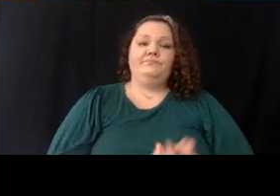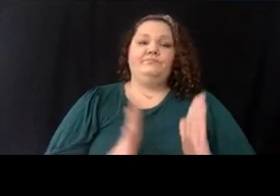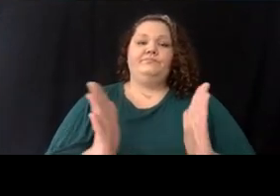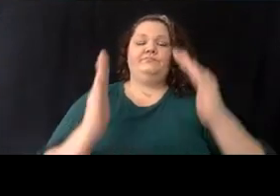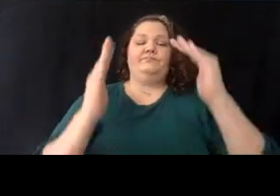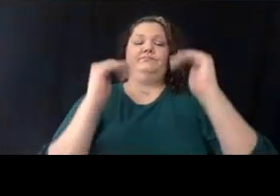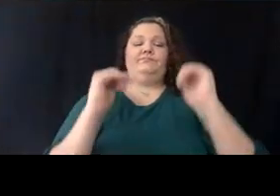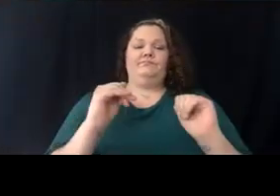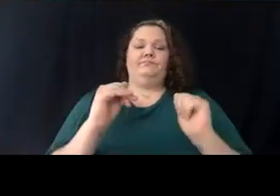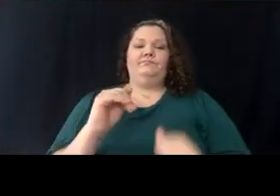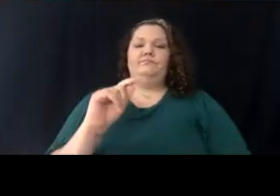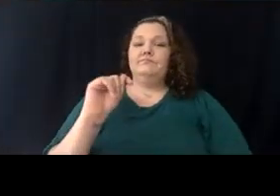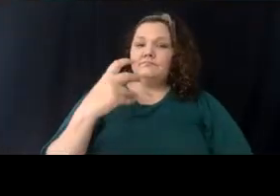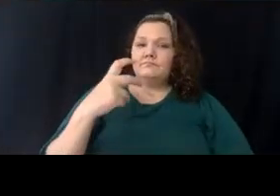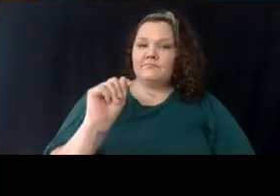simply?